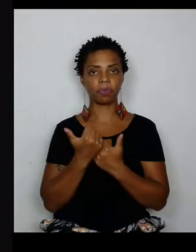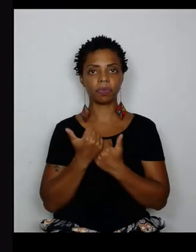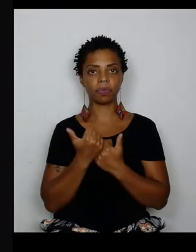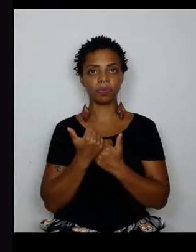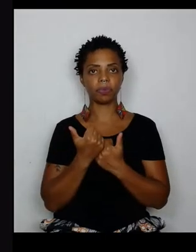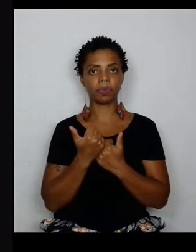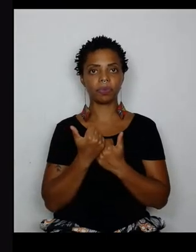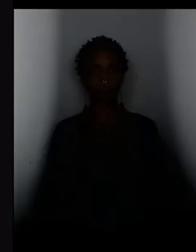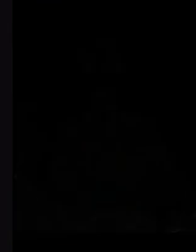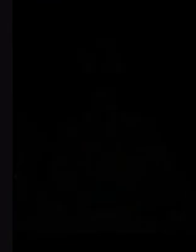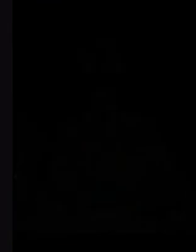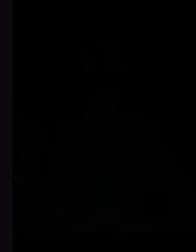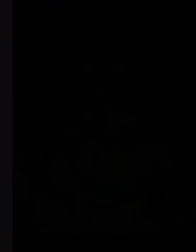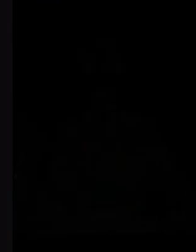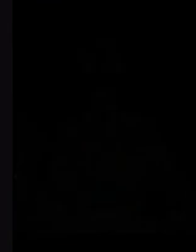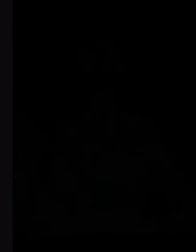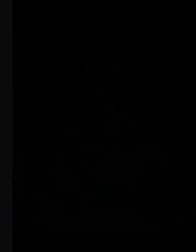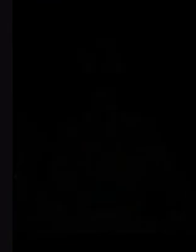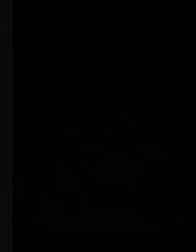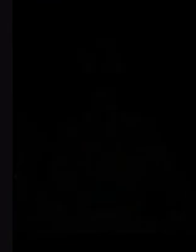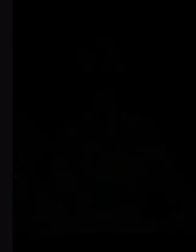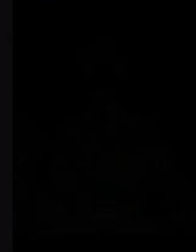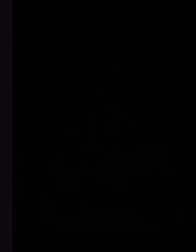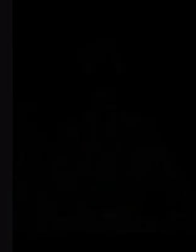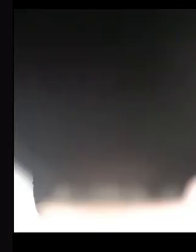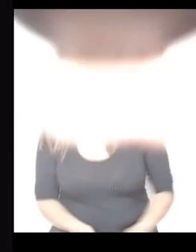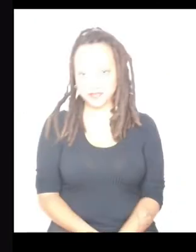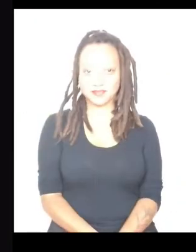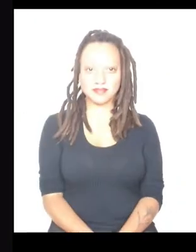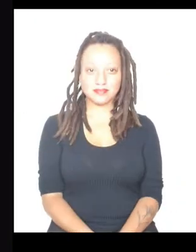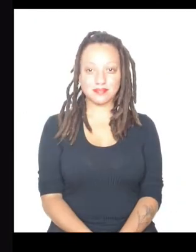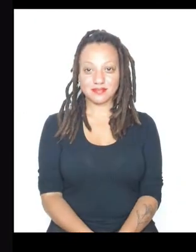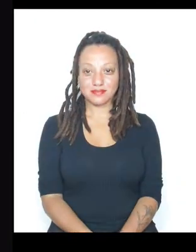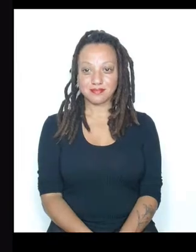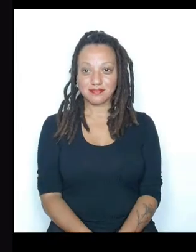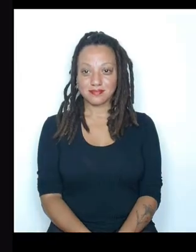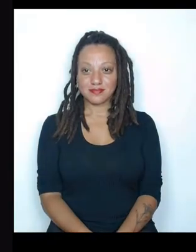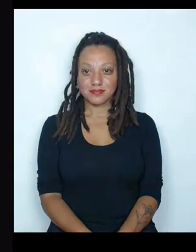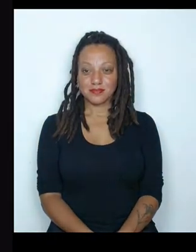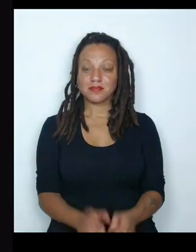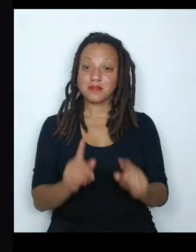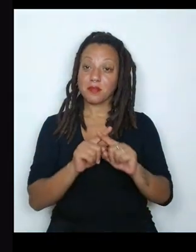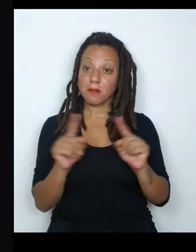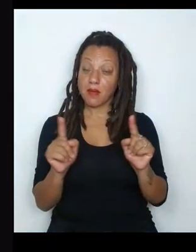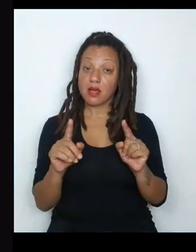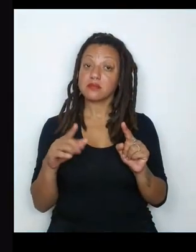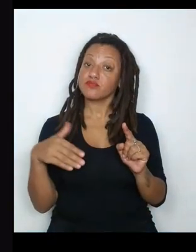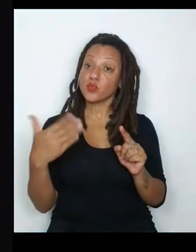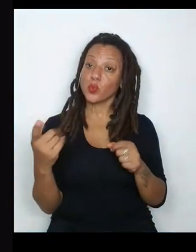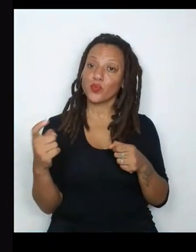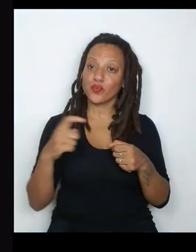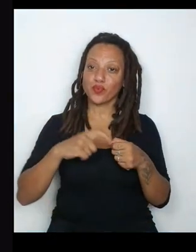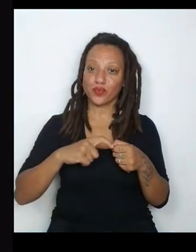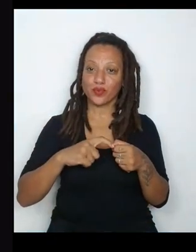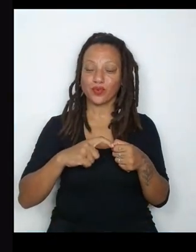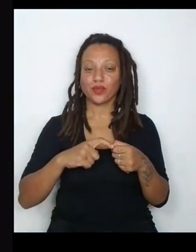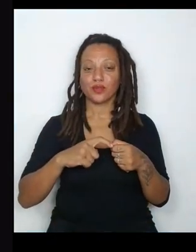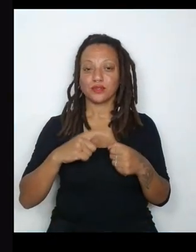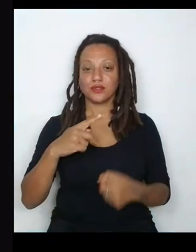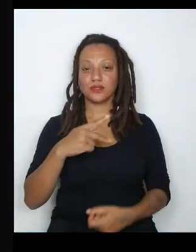but once back in polynesia and later um and with a few